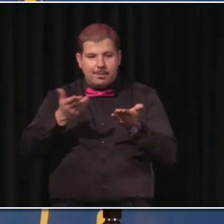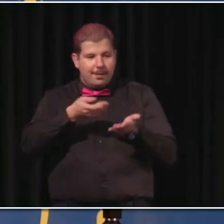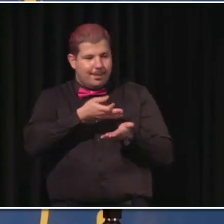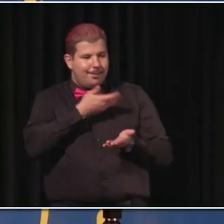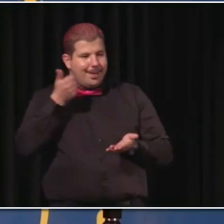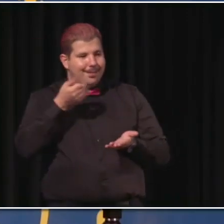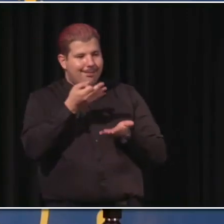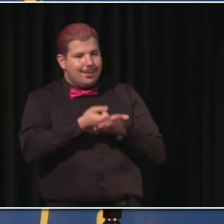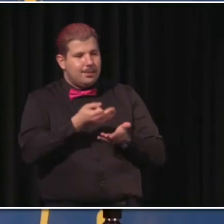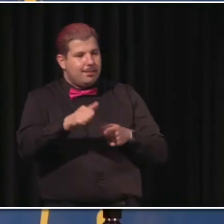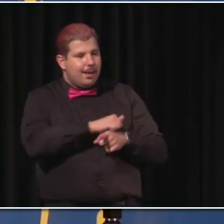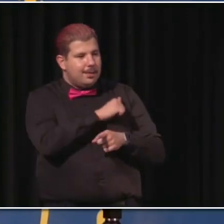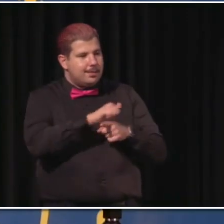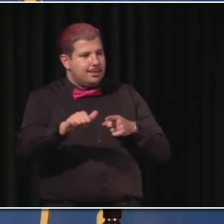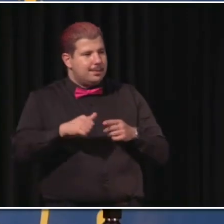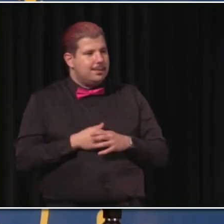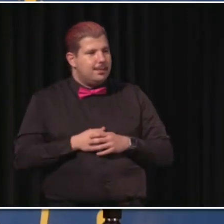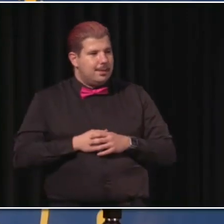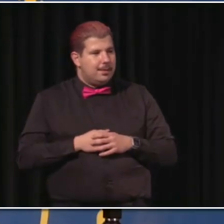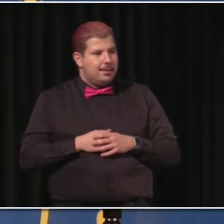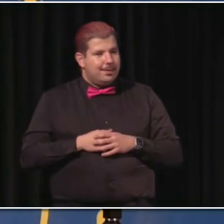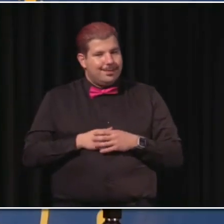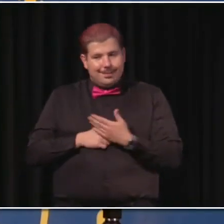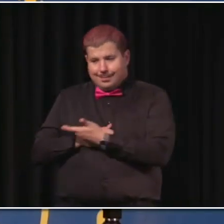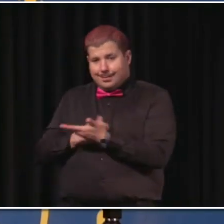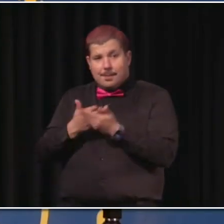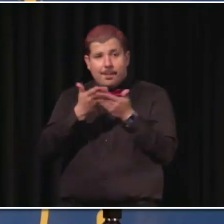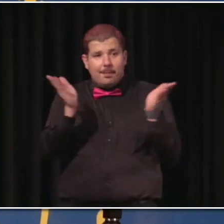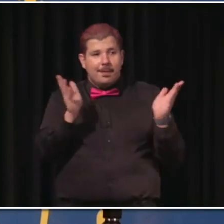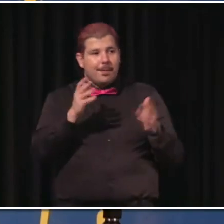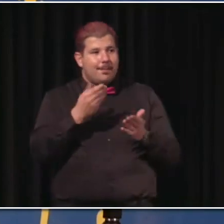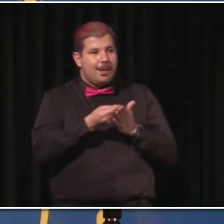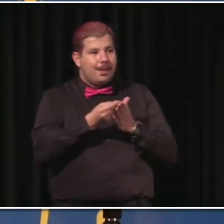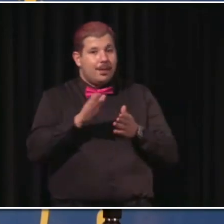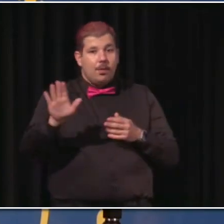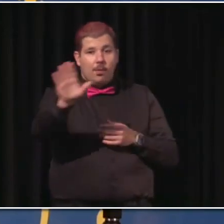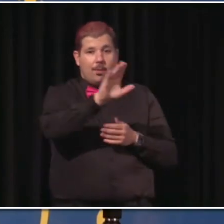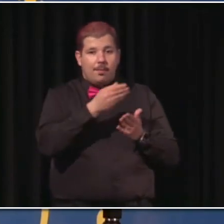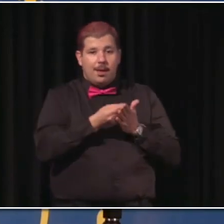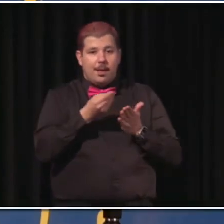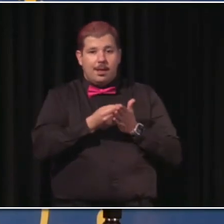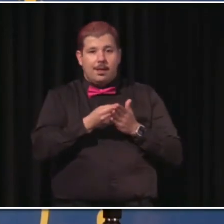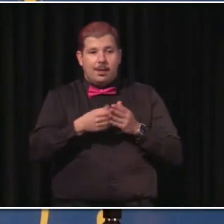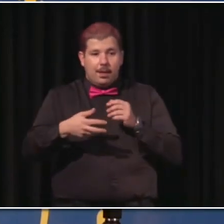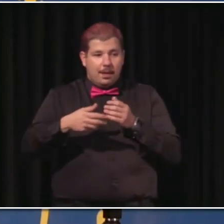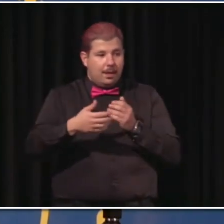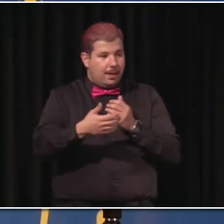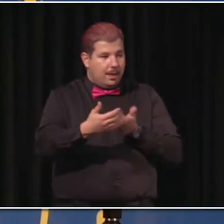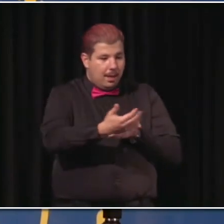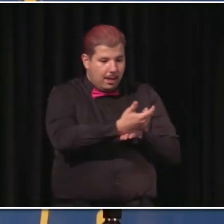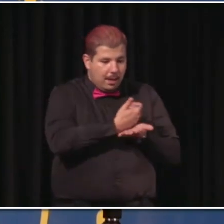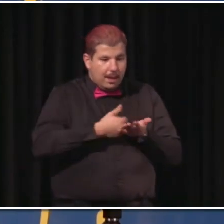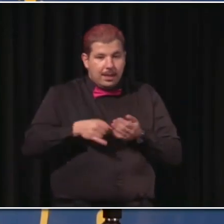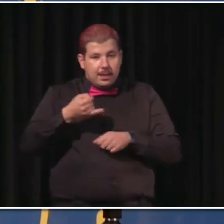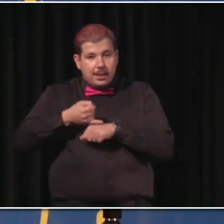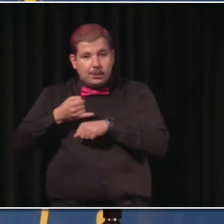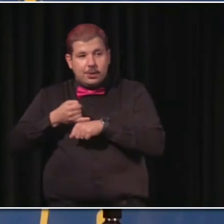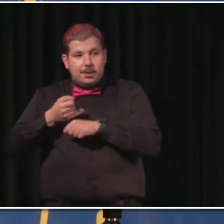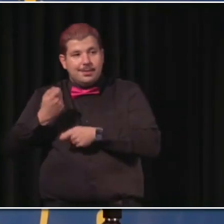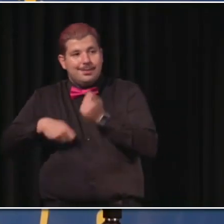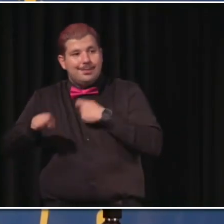fiscal practices. That's public money, your money, collecting interest instead